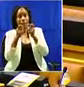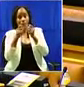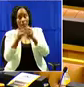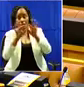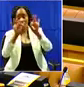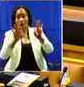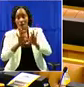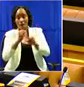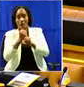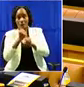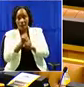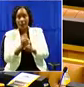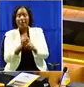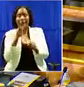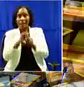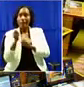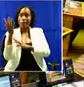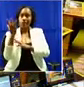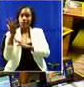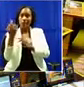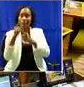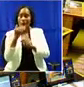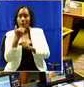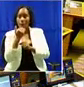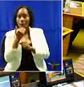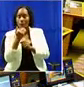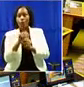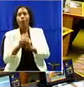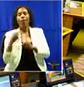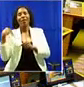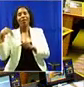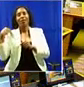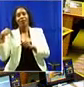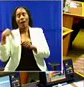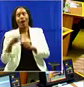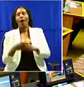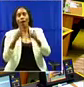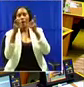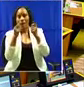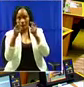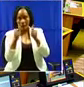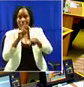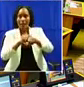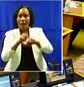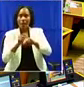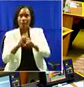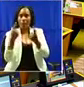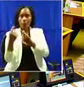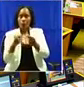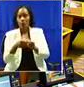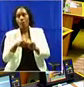outlined by the Minister of Finance when he delivers the medium-term budget policy